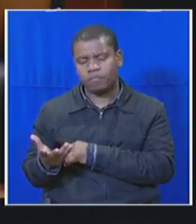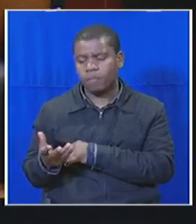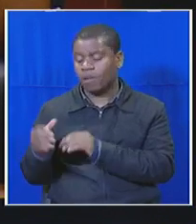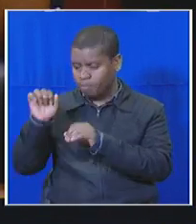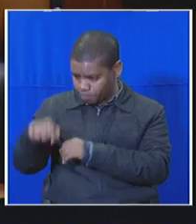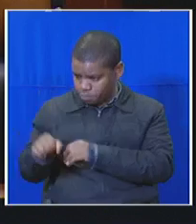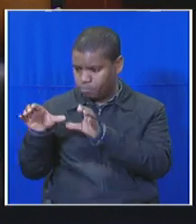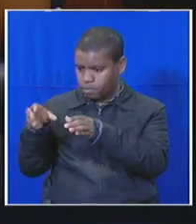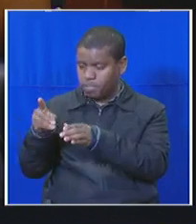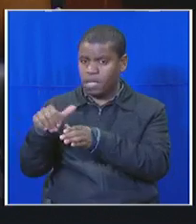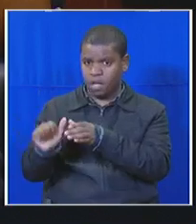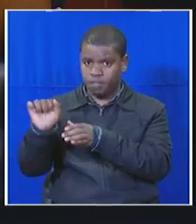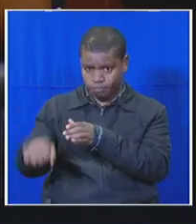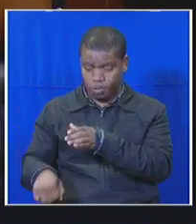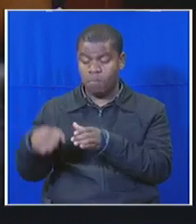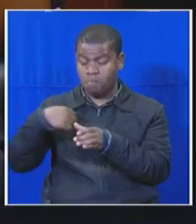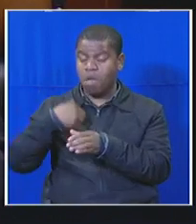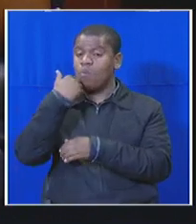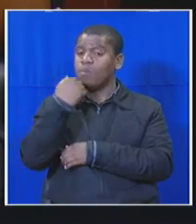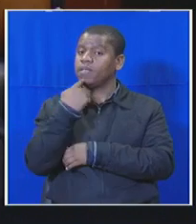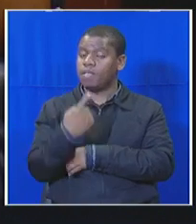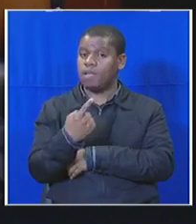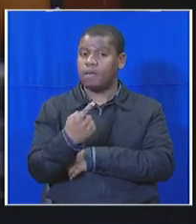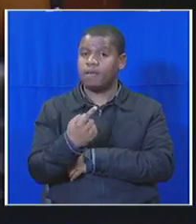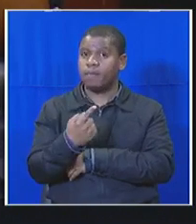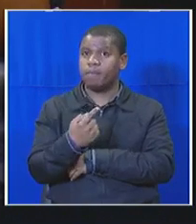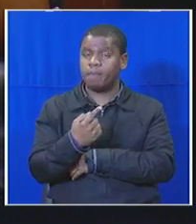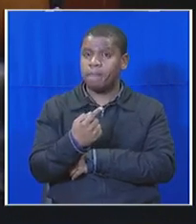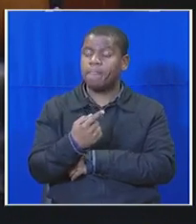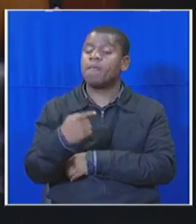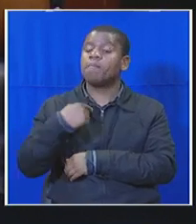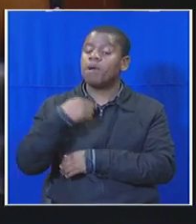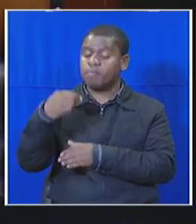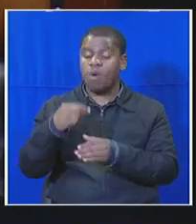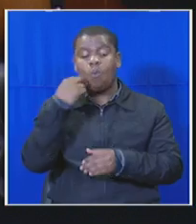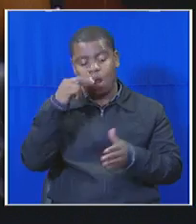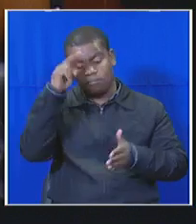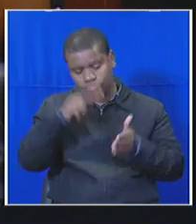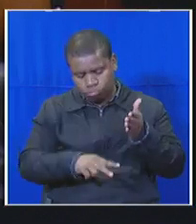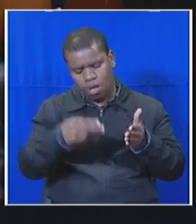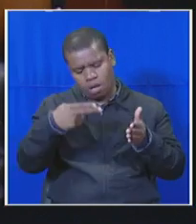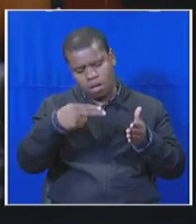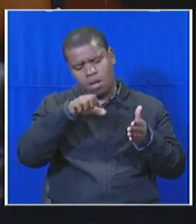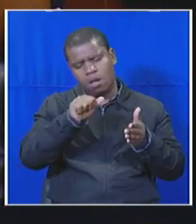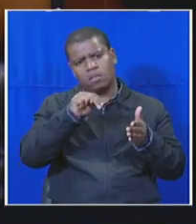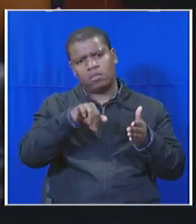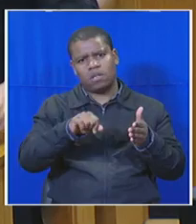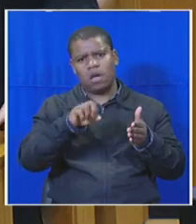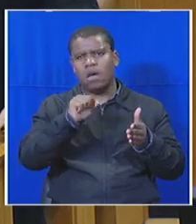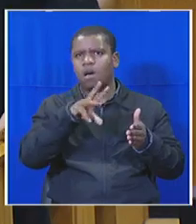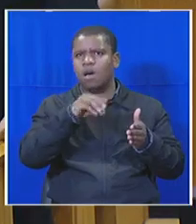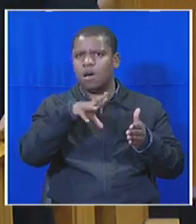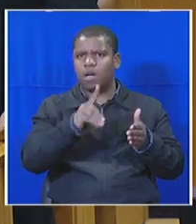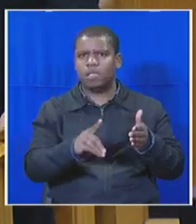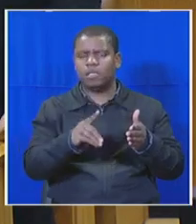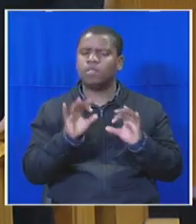yes. What I'm saying is that I want to look at the Hansard correctly so that we have